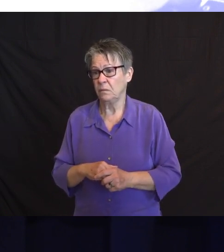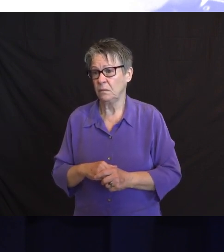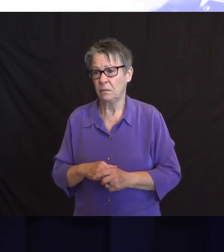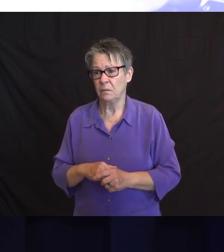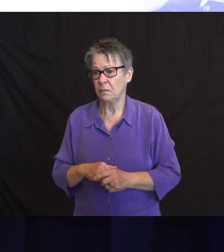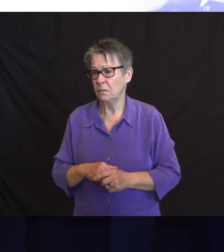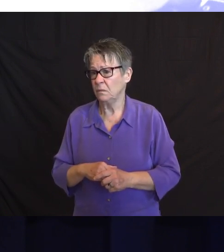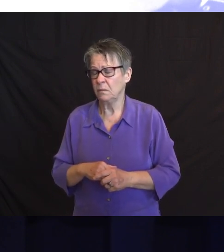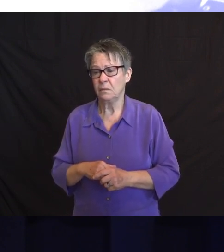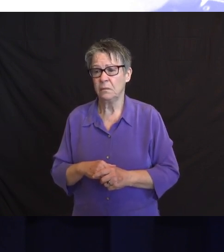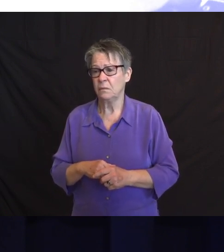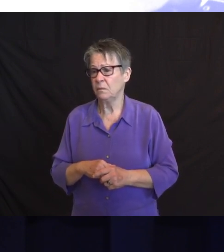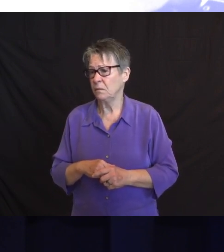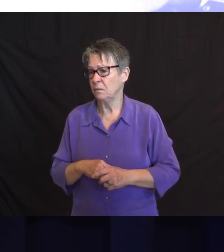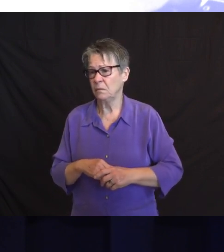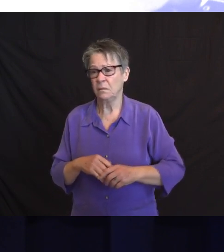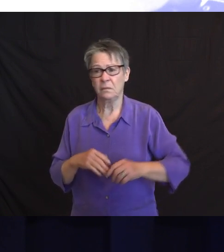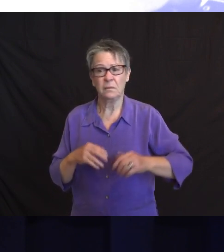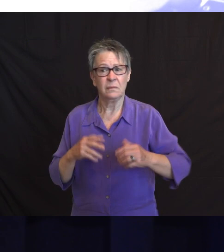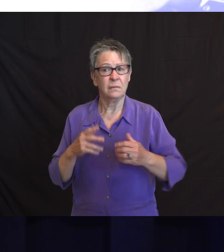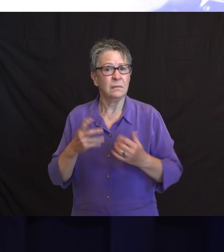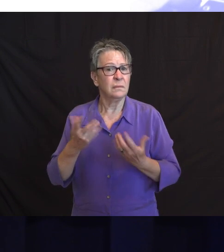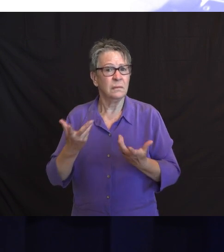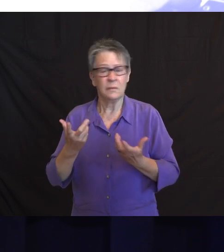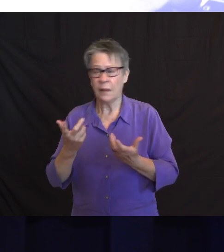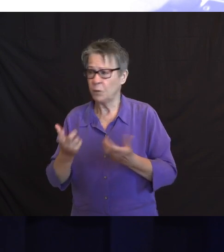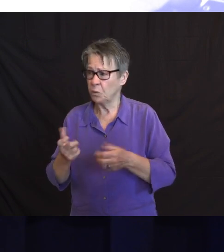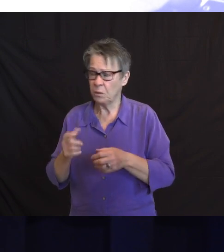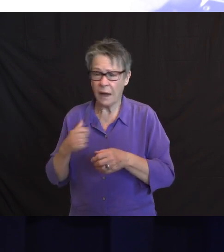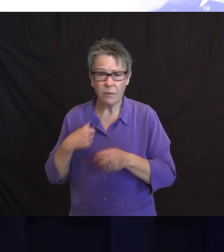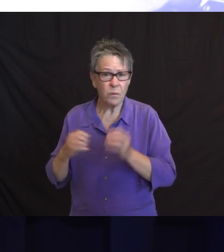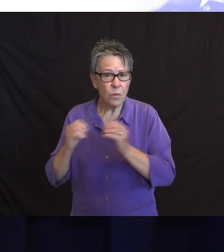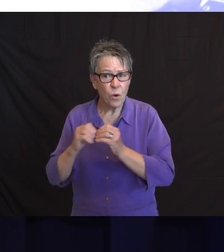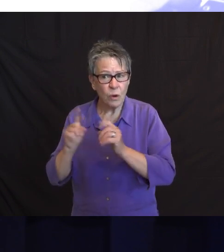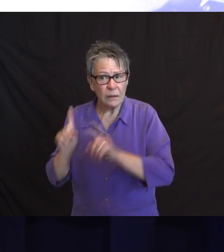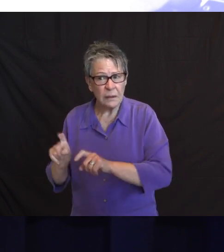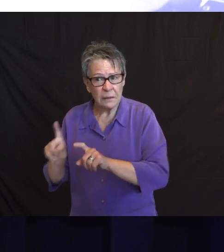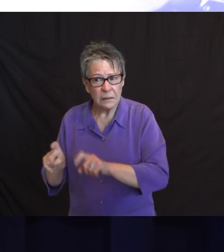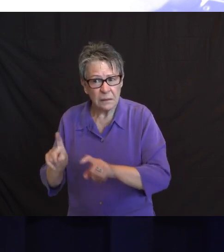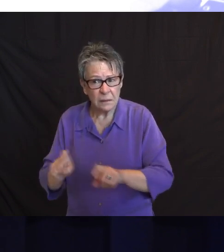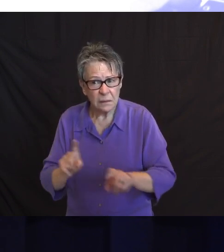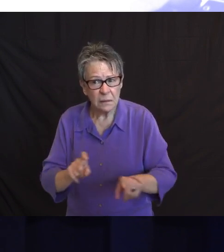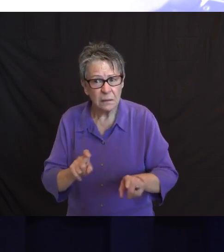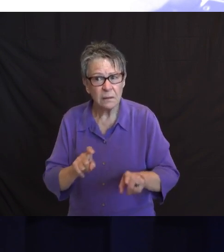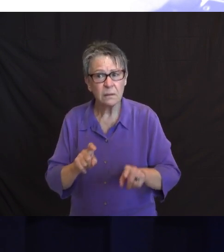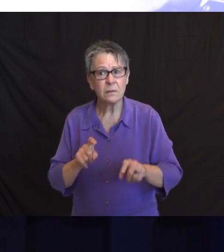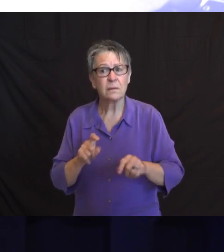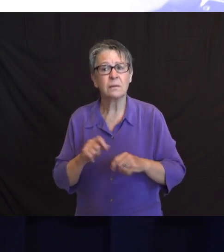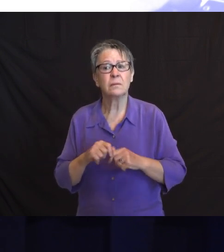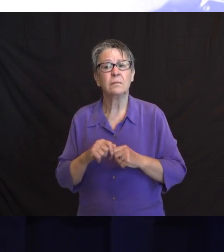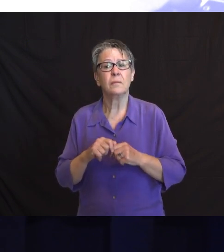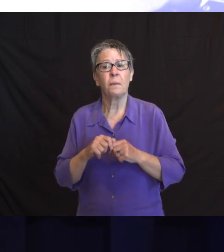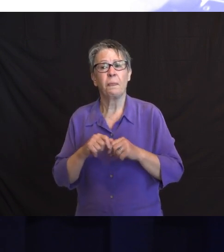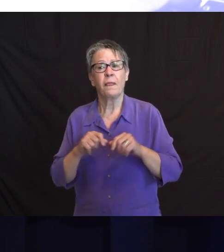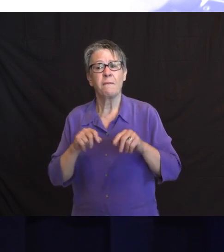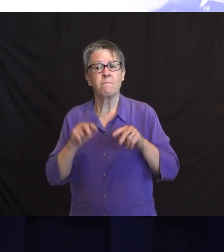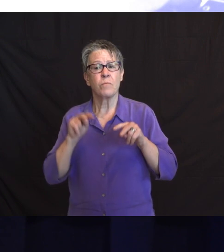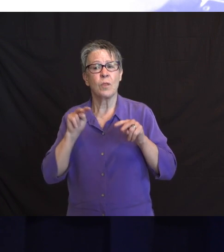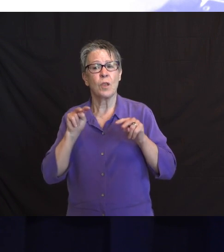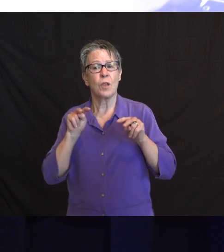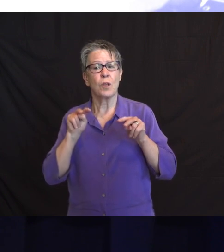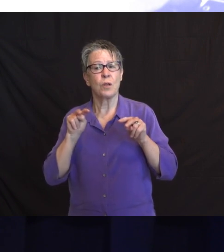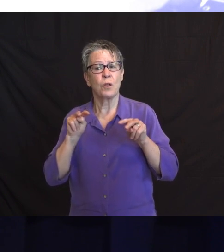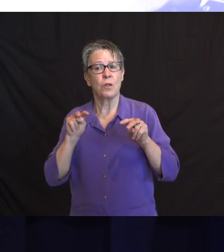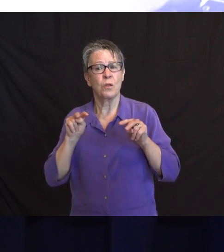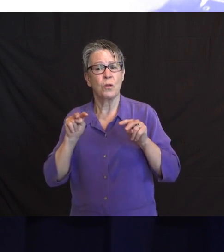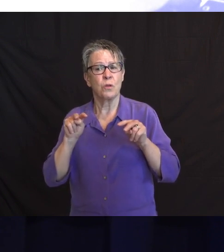testing. Today we're testing on 4 of the different lines, in fact. So we intend to meet that deadline and working very closely with the FRA